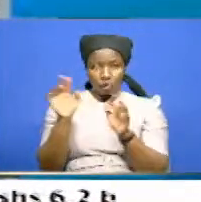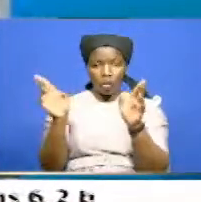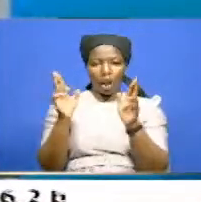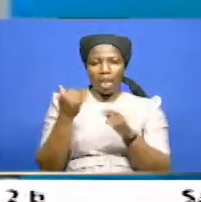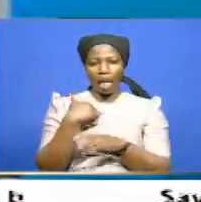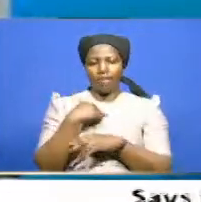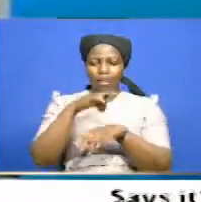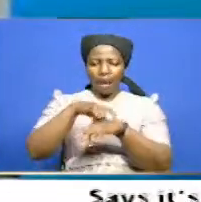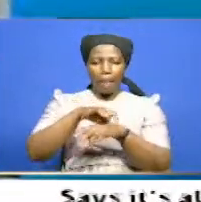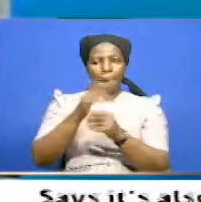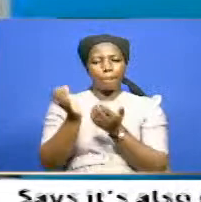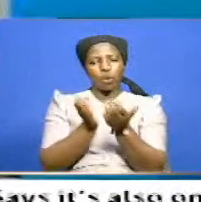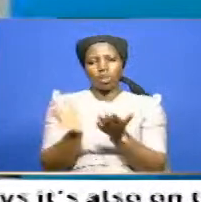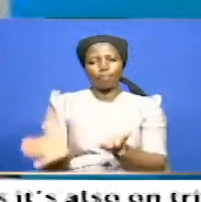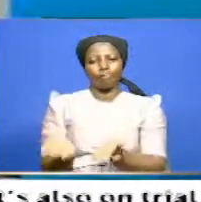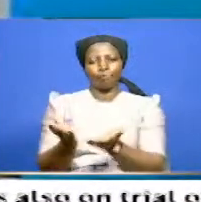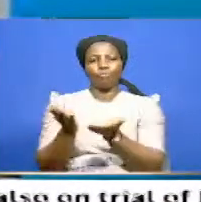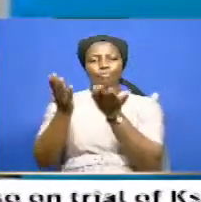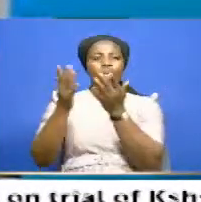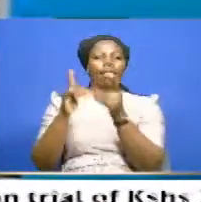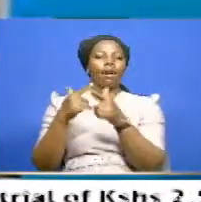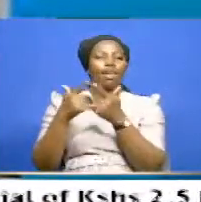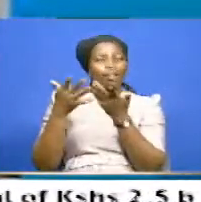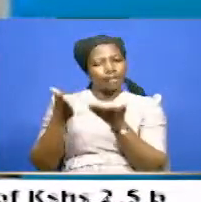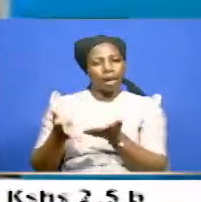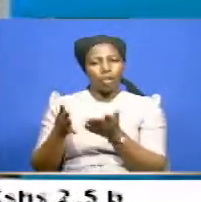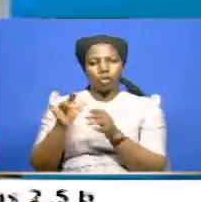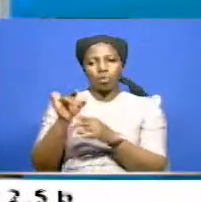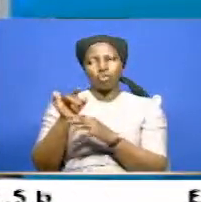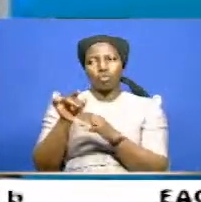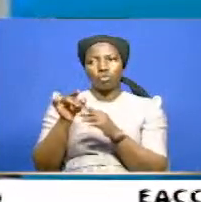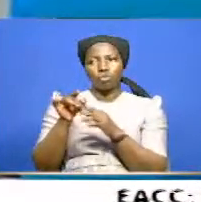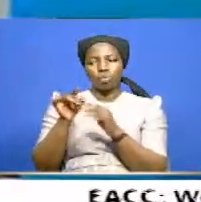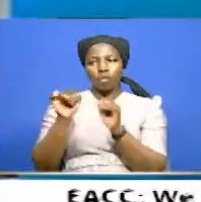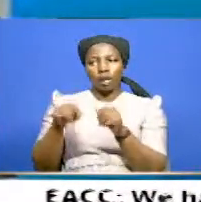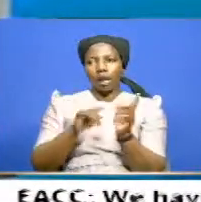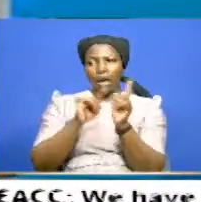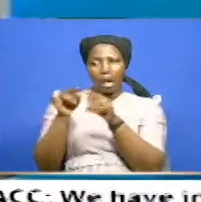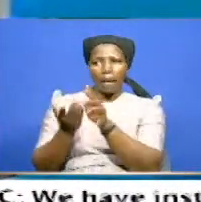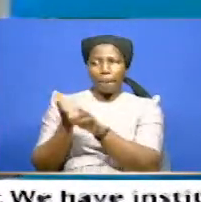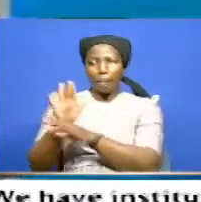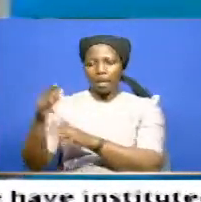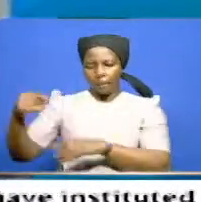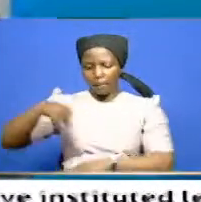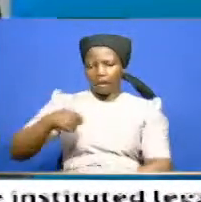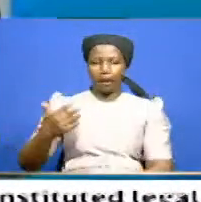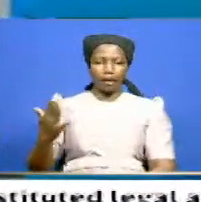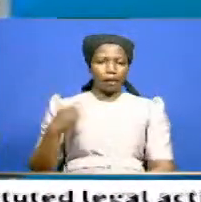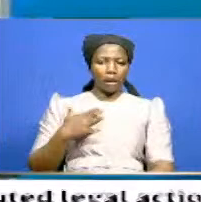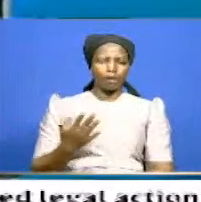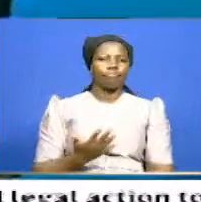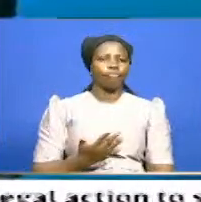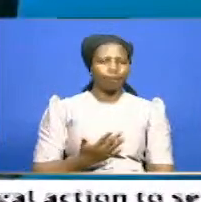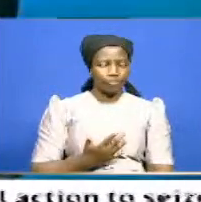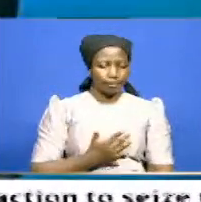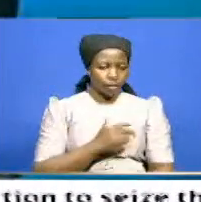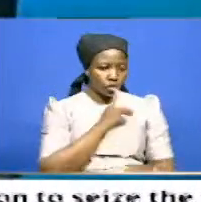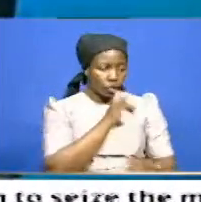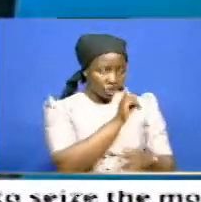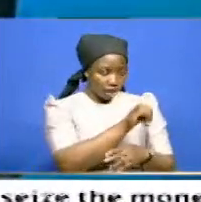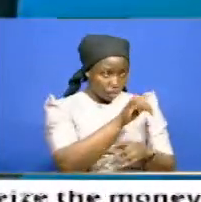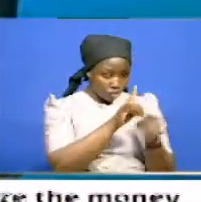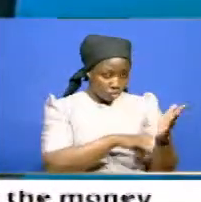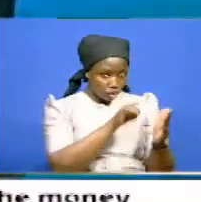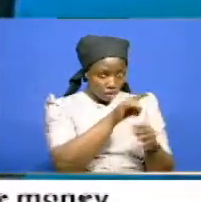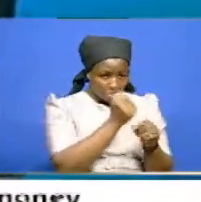picks up, he's now able to come back and pay us back. So that's what you are doing. That's